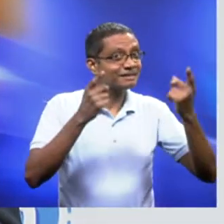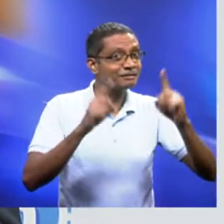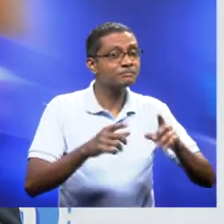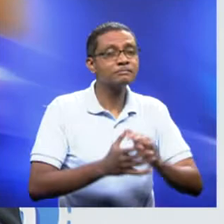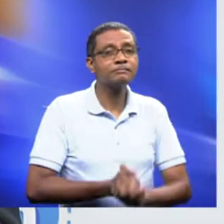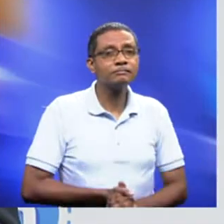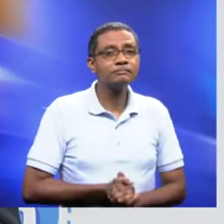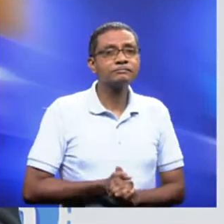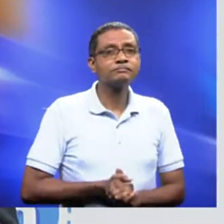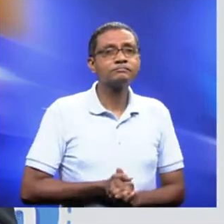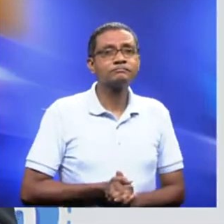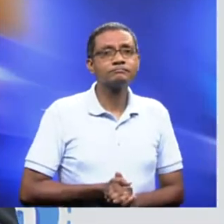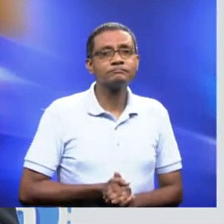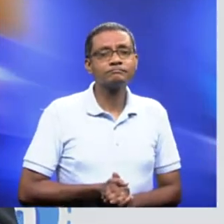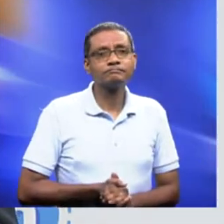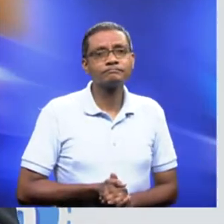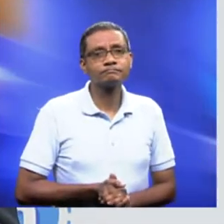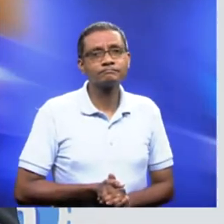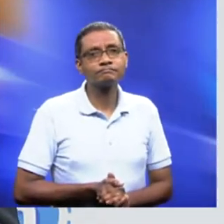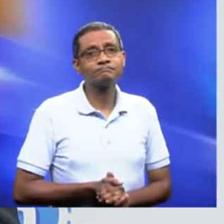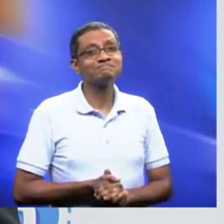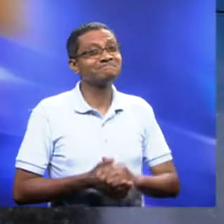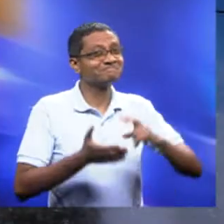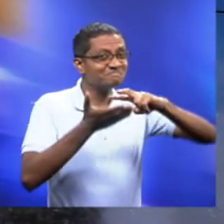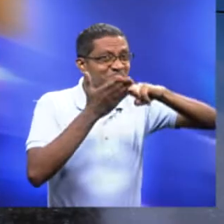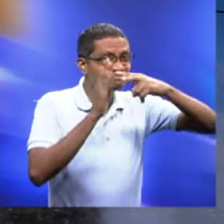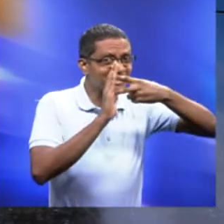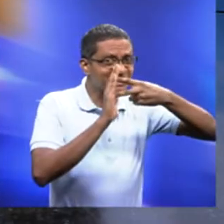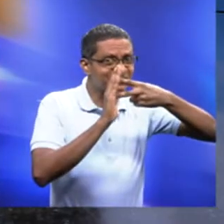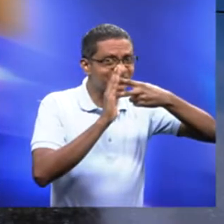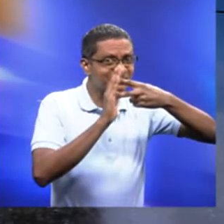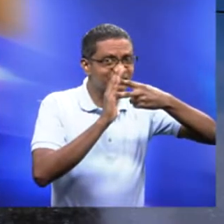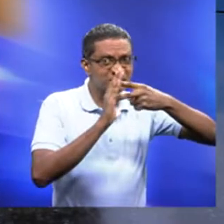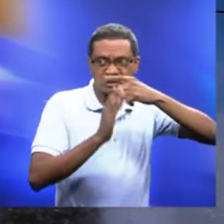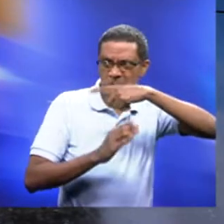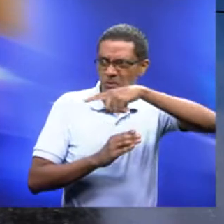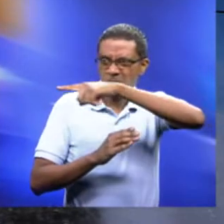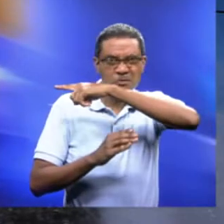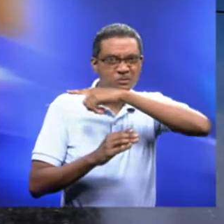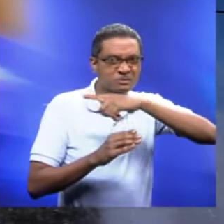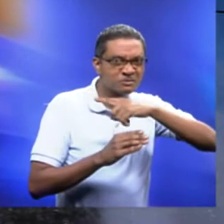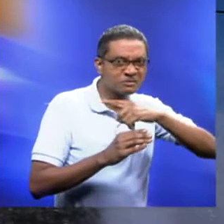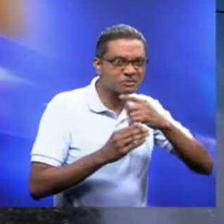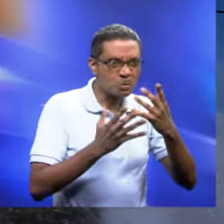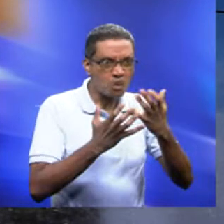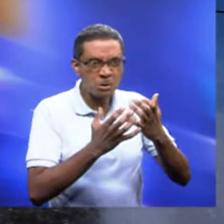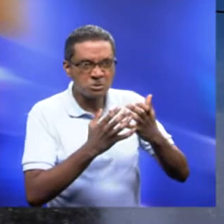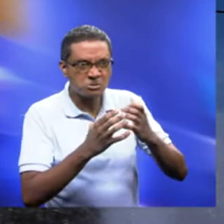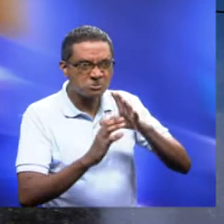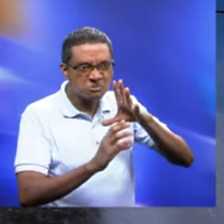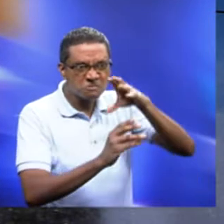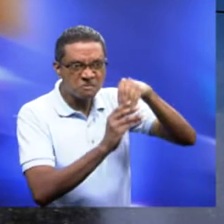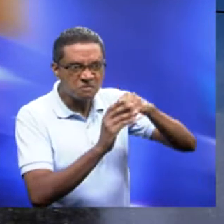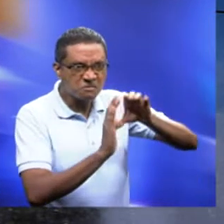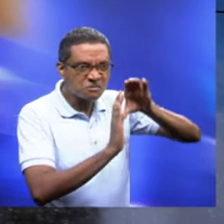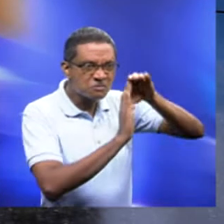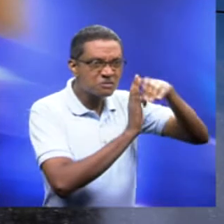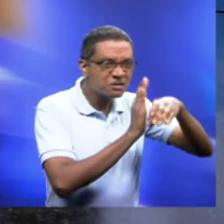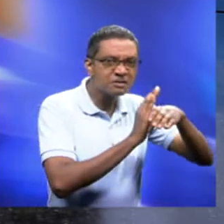Unfortunately, this also means that criminal activity inevitably followed the online